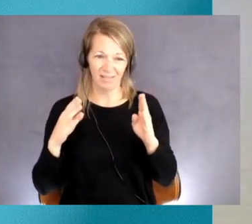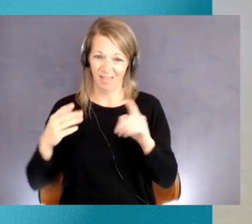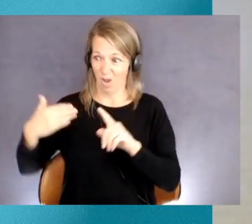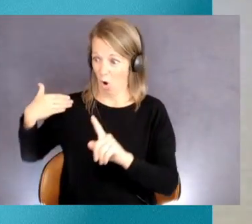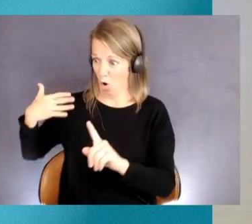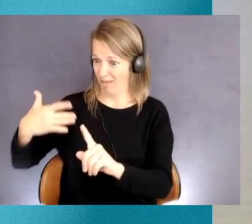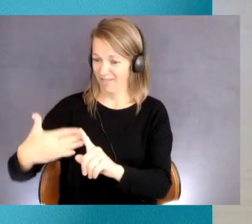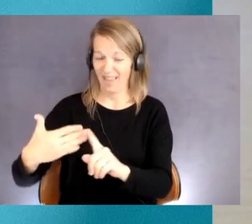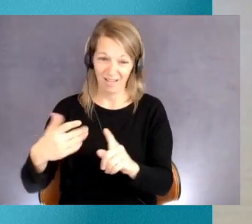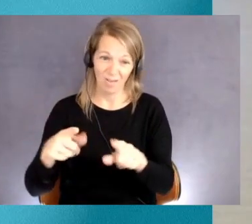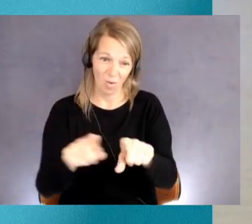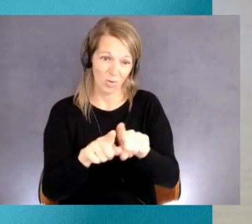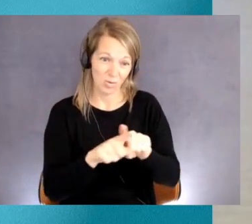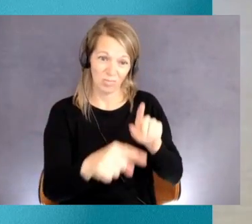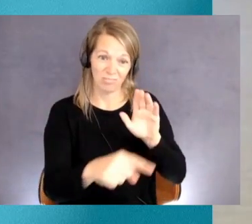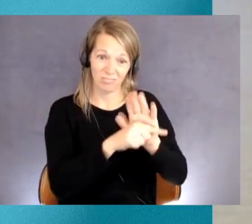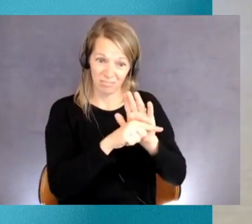advances.